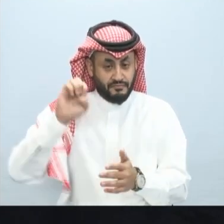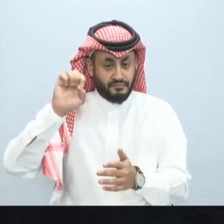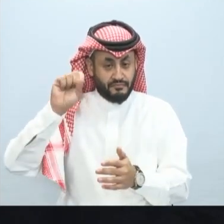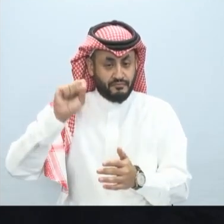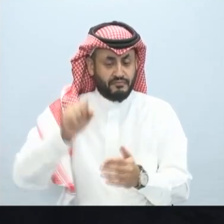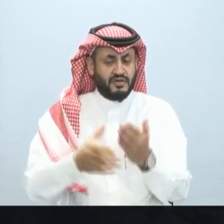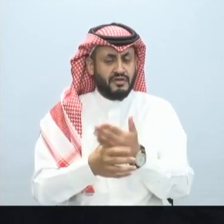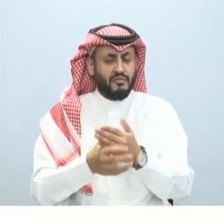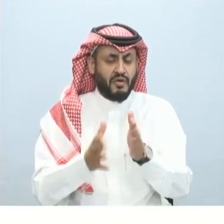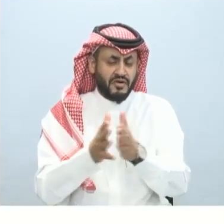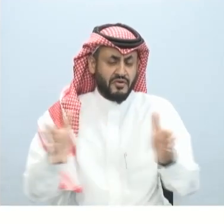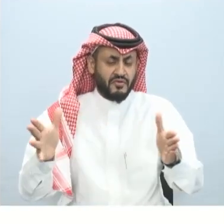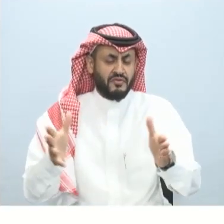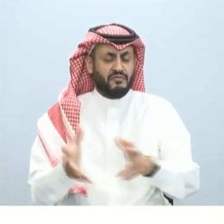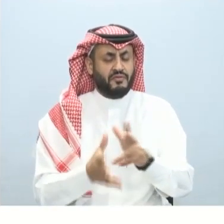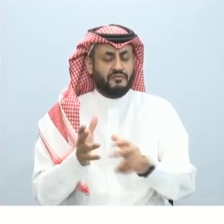longer.